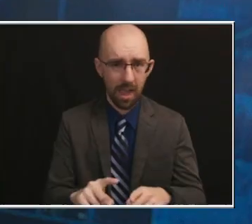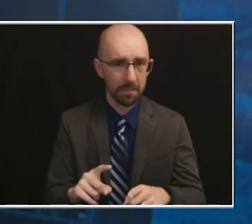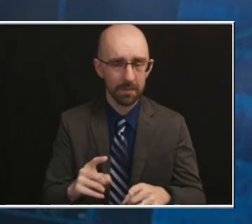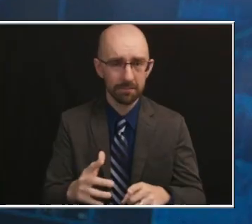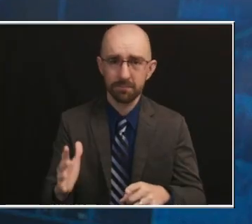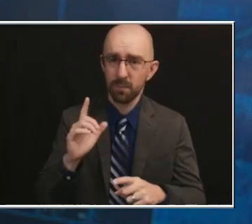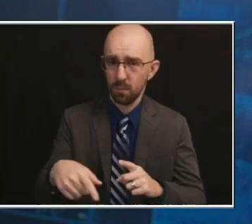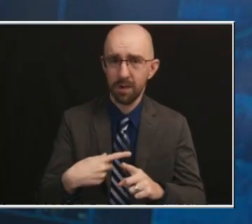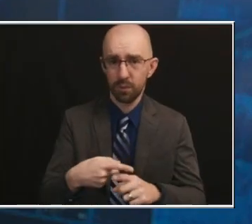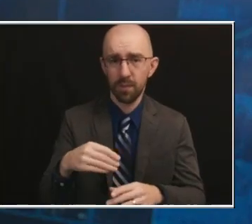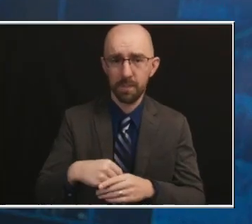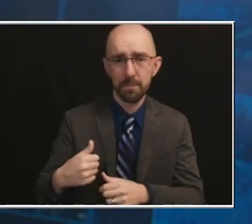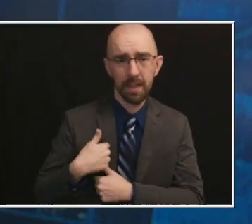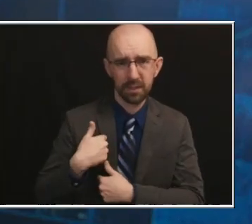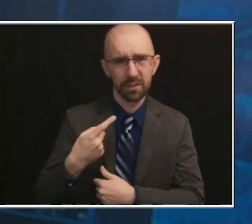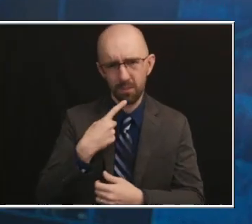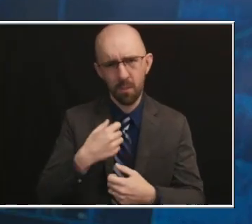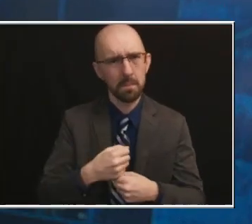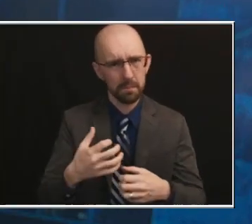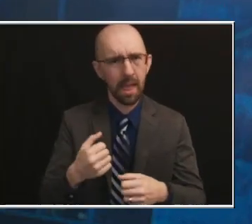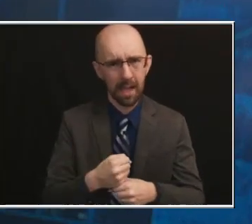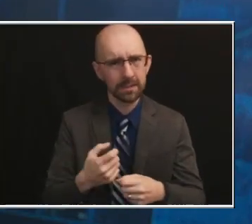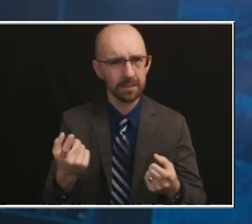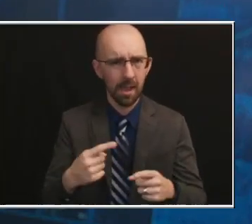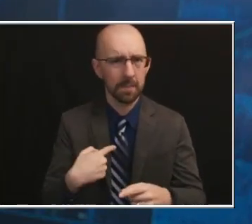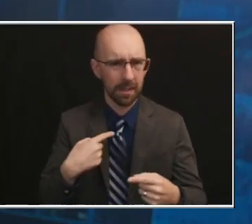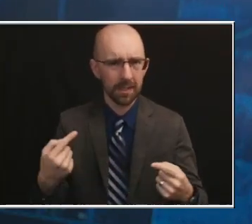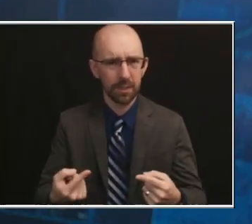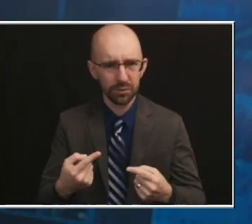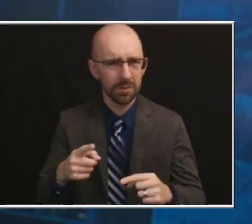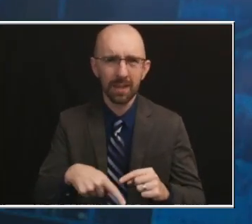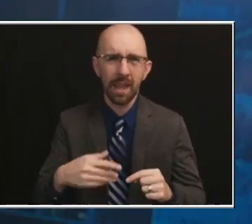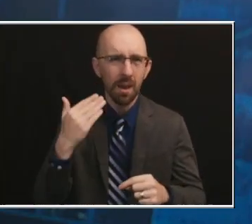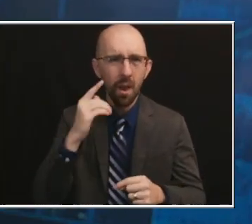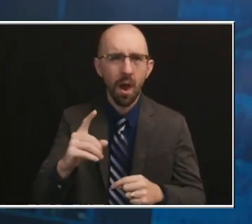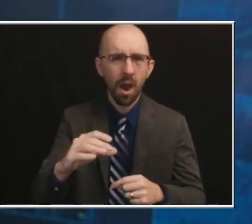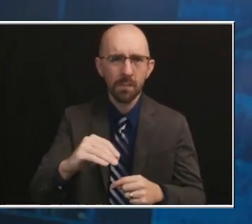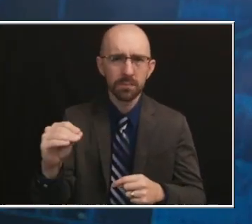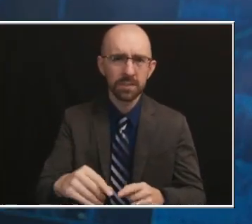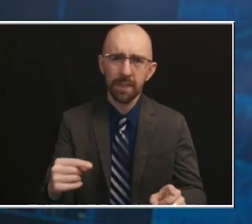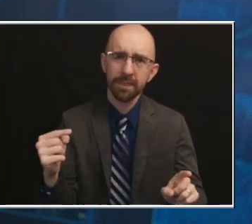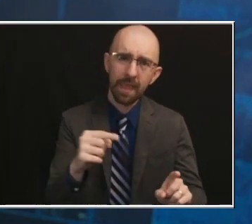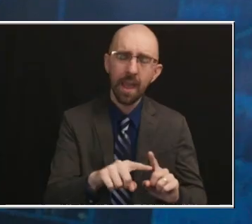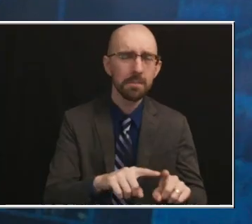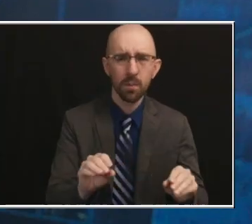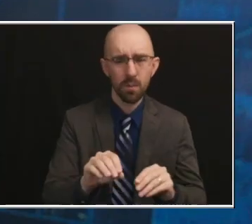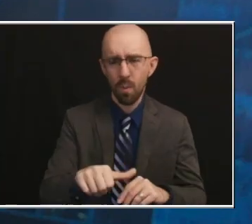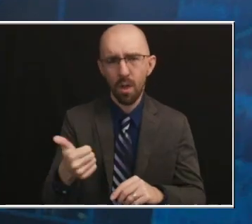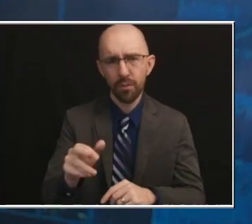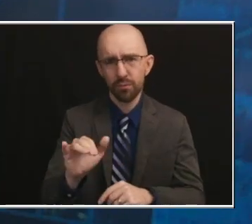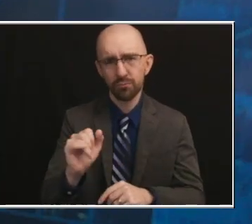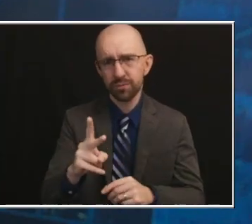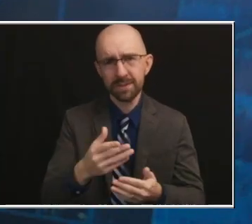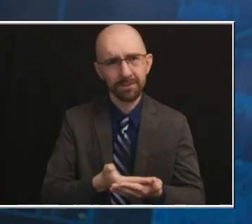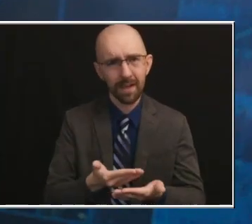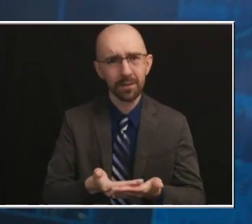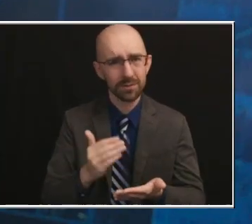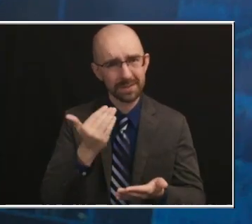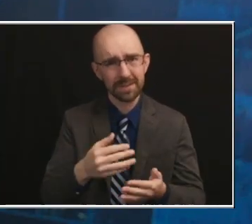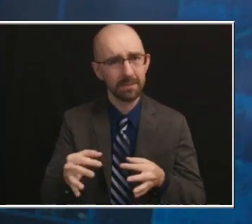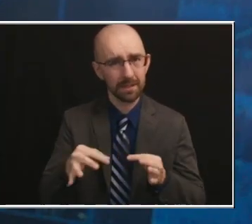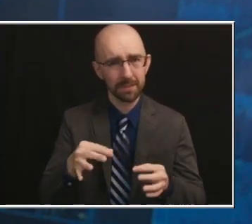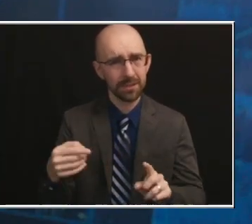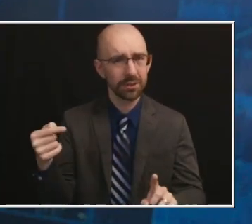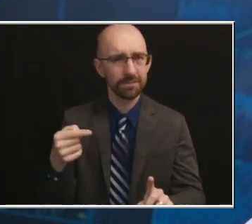And he's like, well, I had this blast injury, and, you know, you can't know 100%, but he has no other risk factors, so it seems the most likely explanation. The